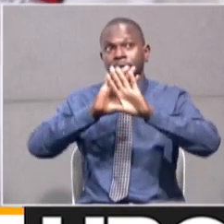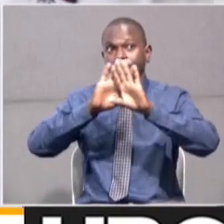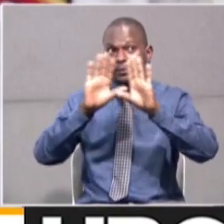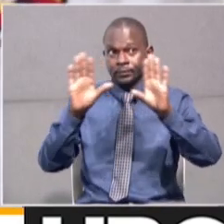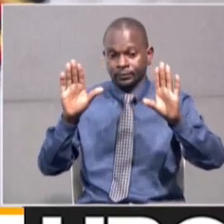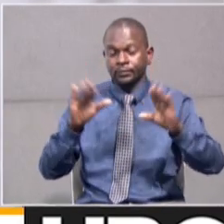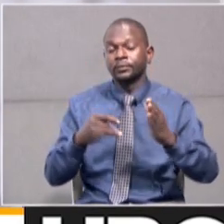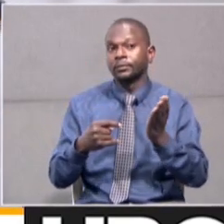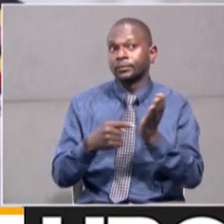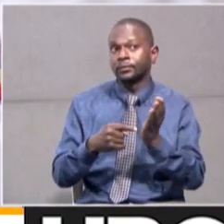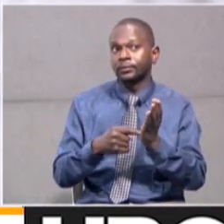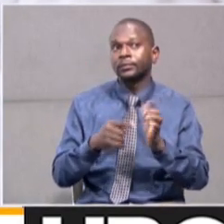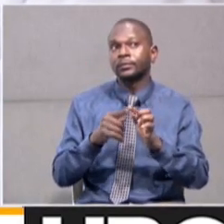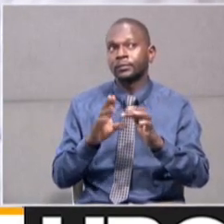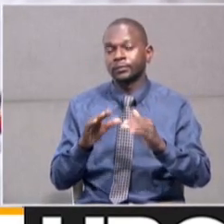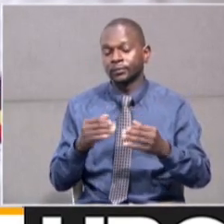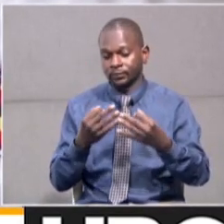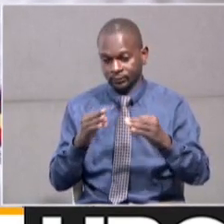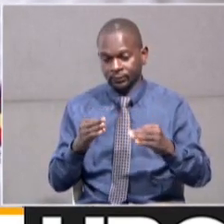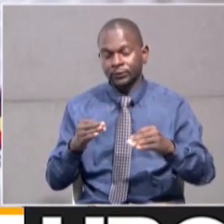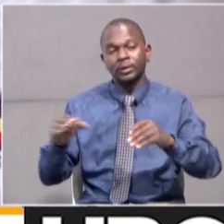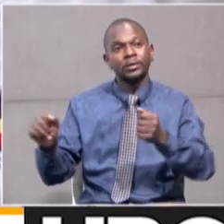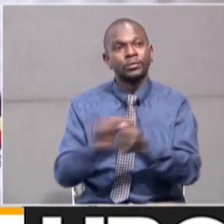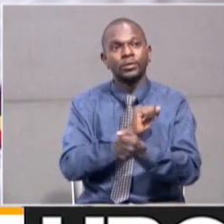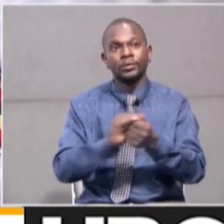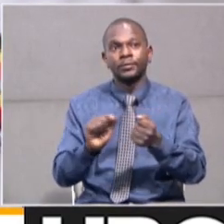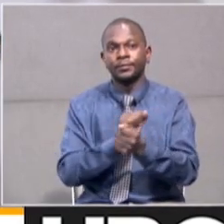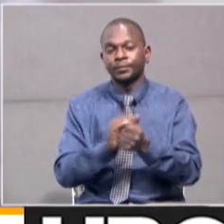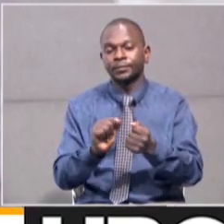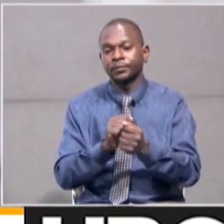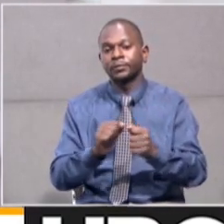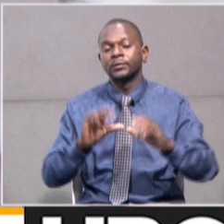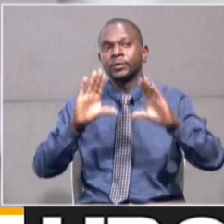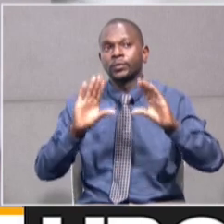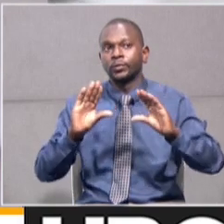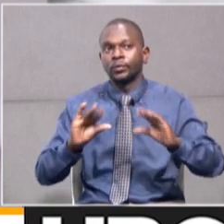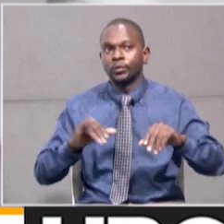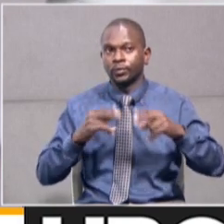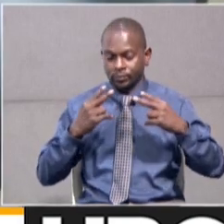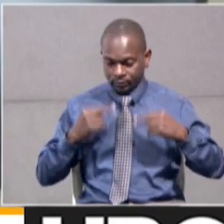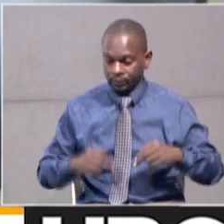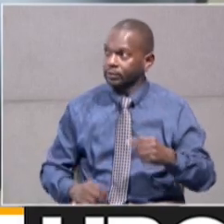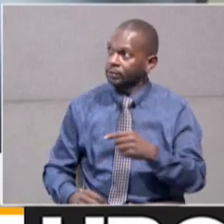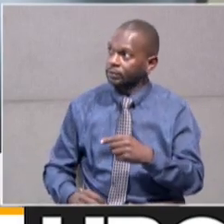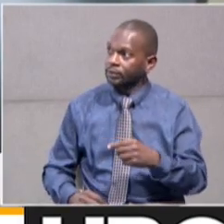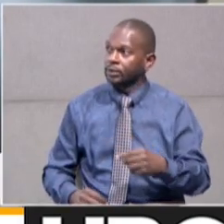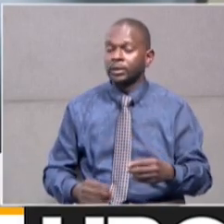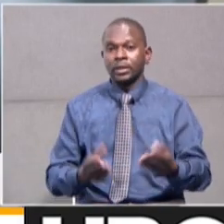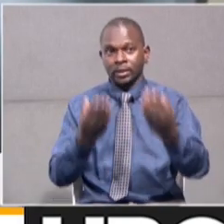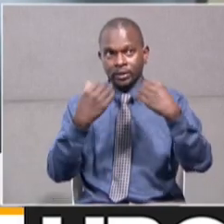advancing technology, resulting in frequent breakdowns and deteriorating healthcare services. When Enabel came in,